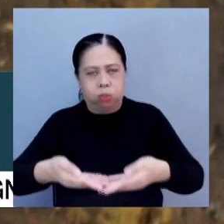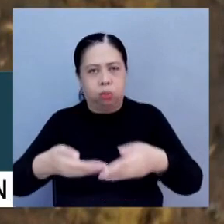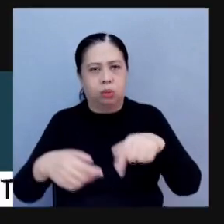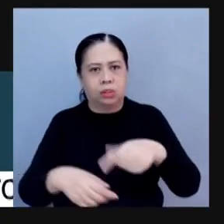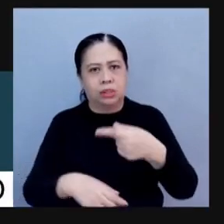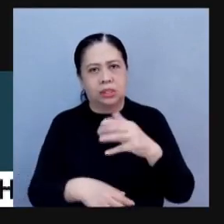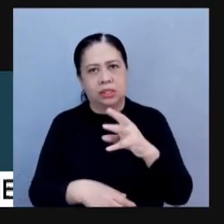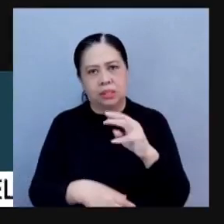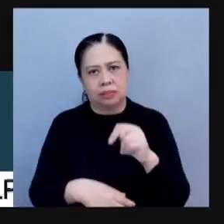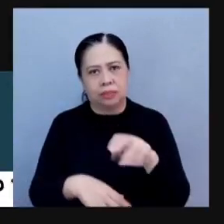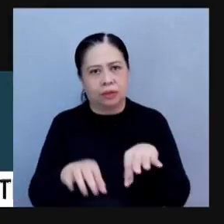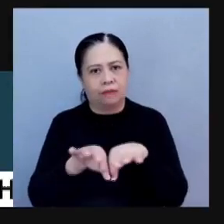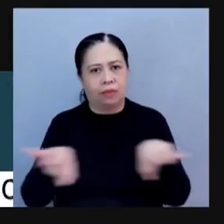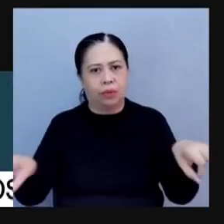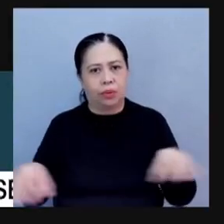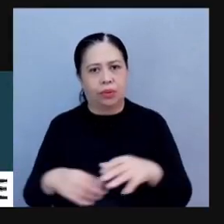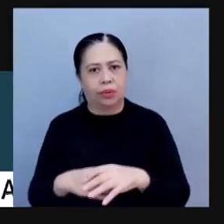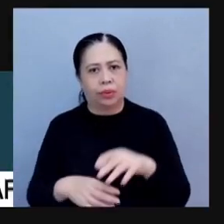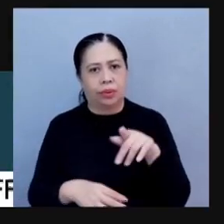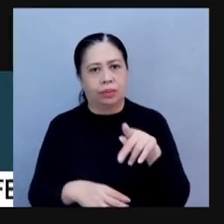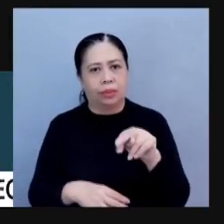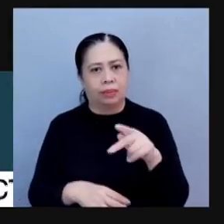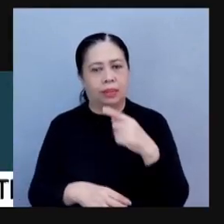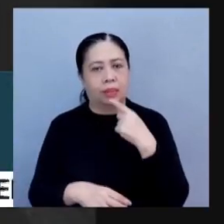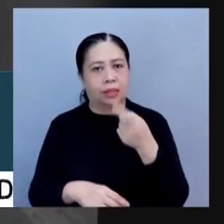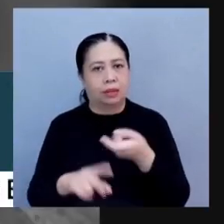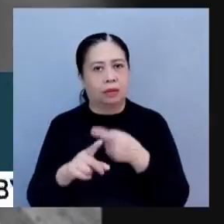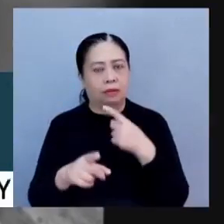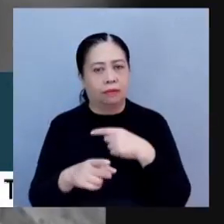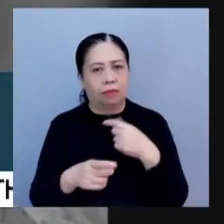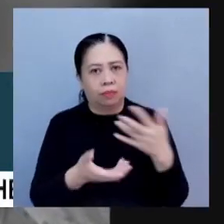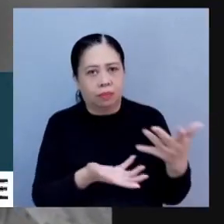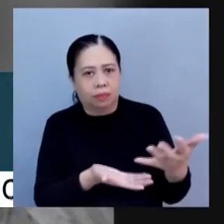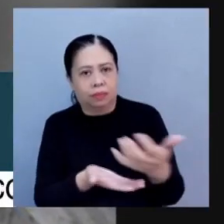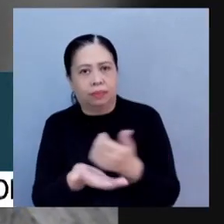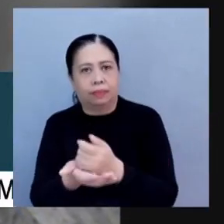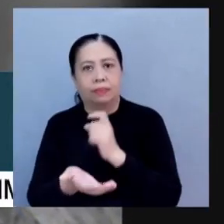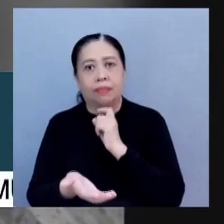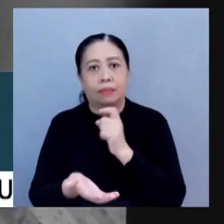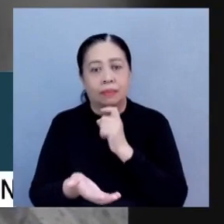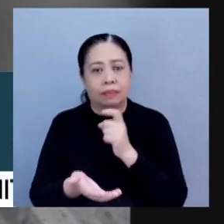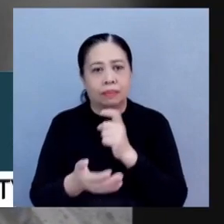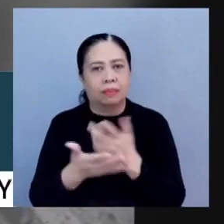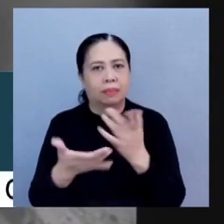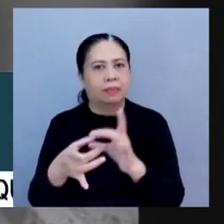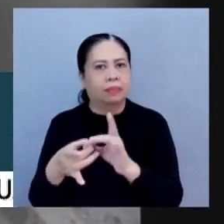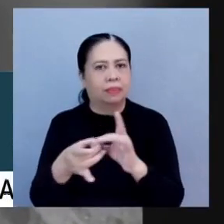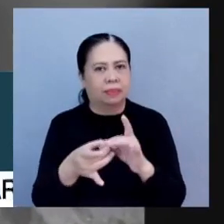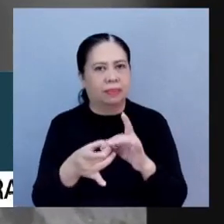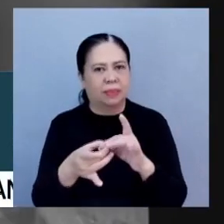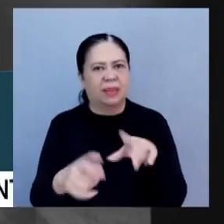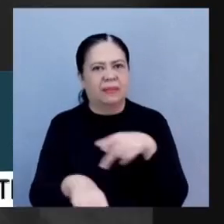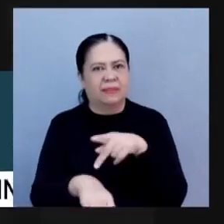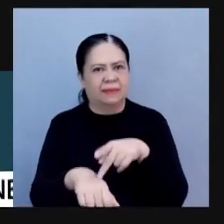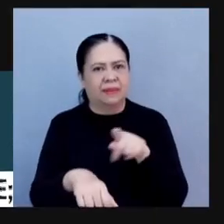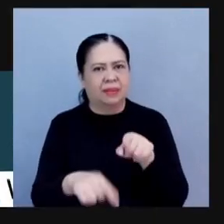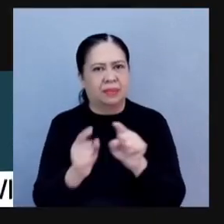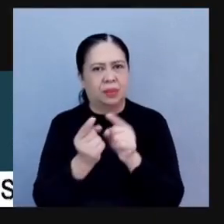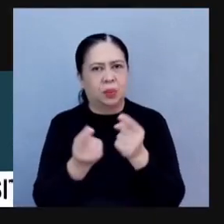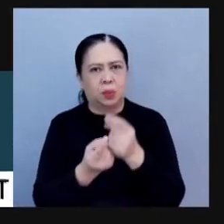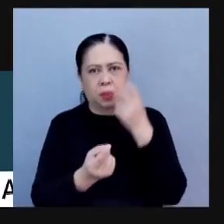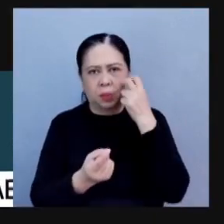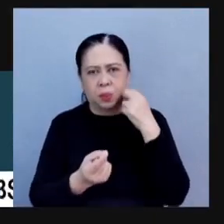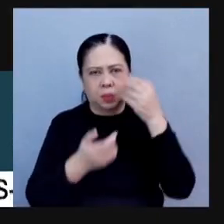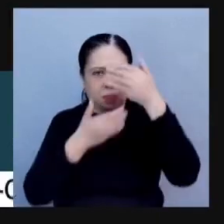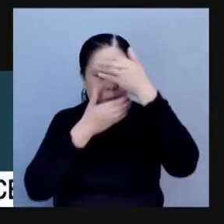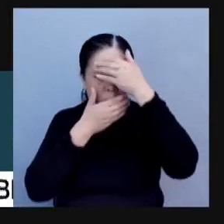gymnasium floor. The PNP said that based on the recovered fragments, the bomb might be linked to a local terrorist group. The forensic team